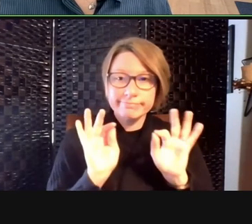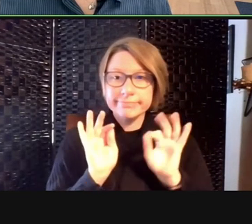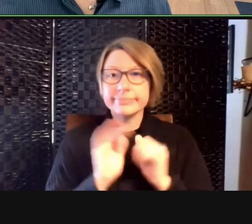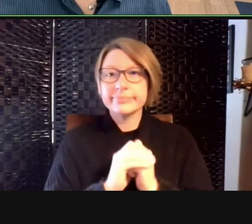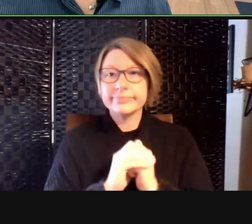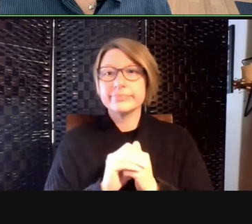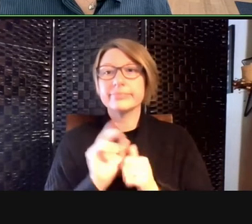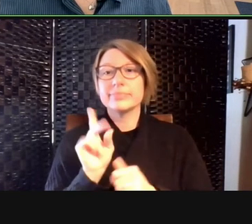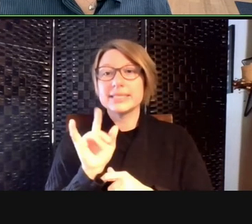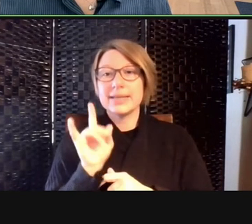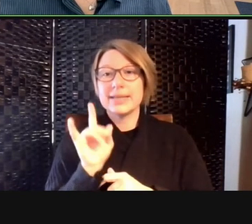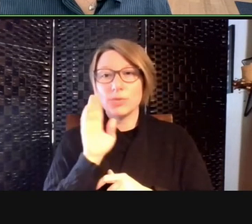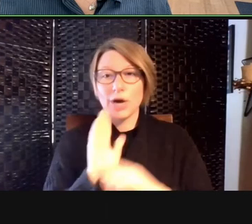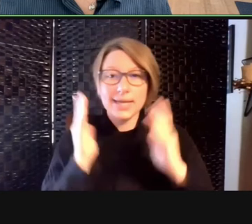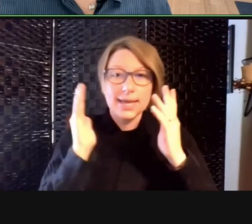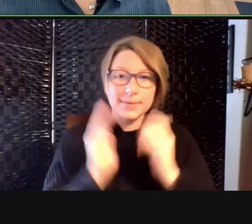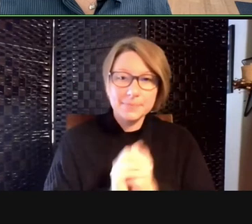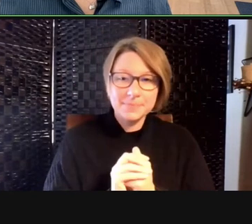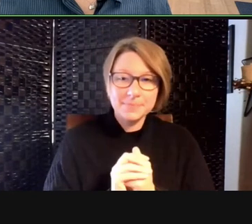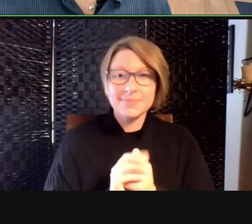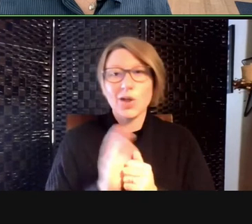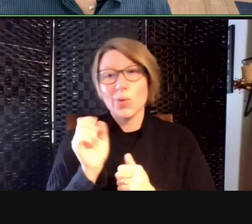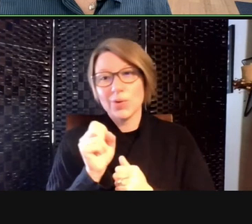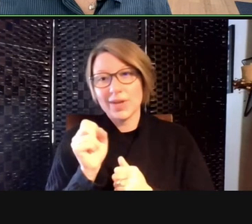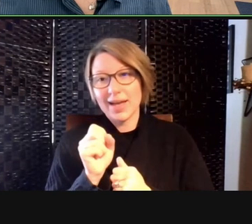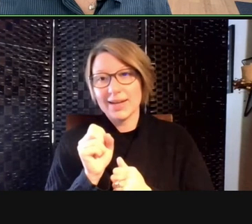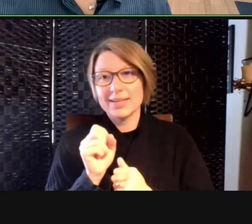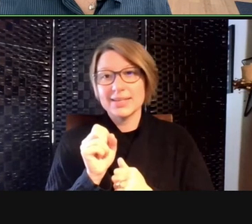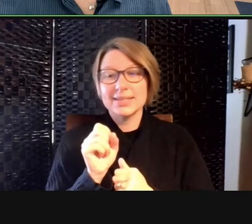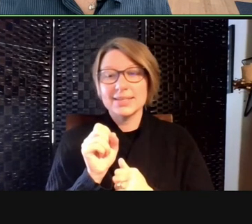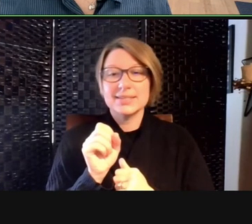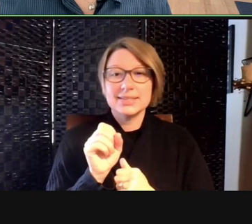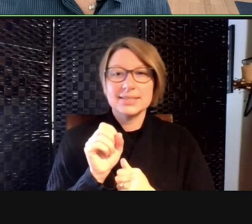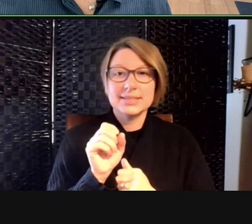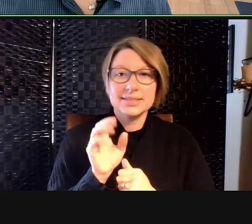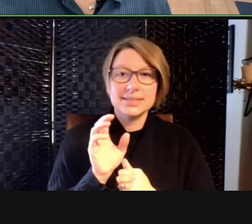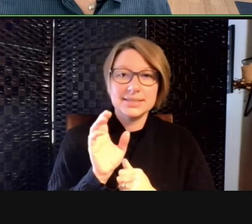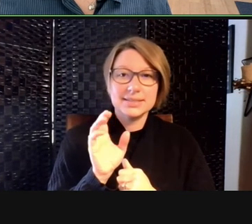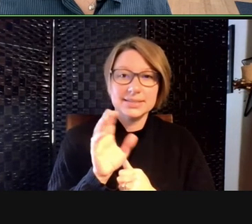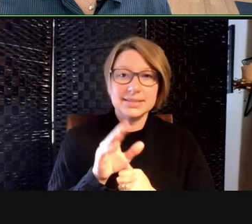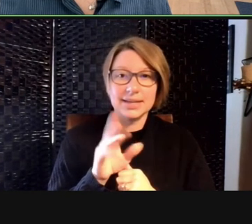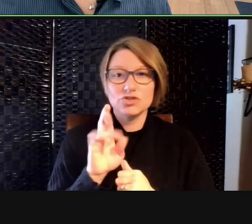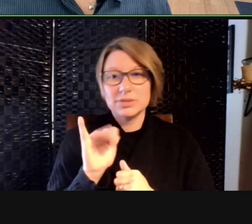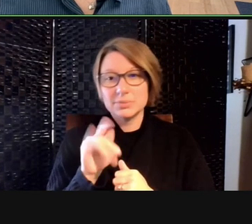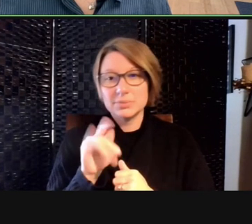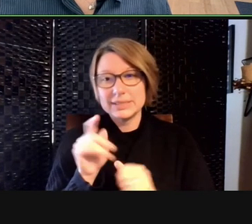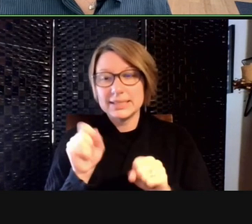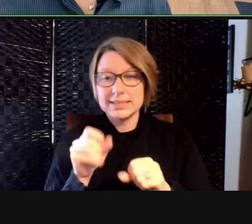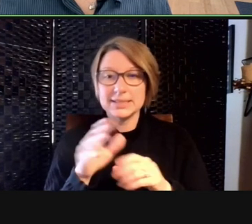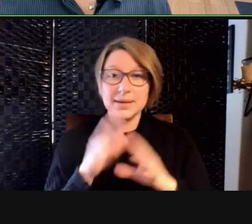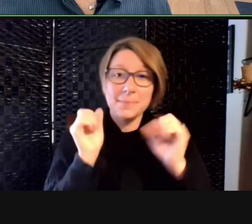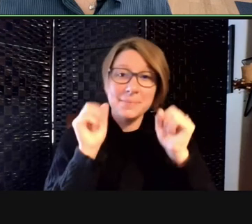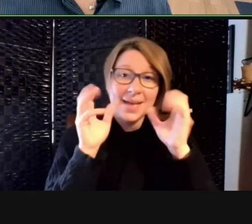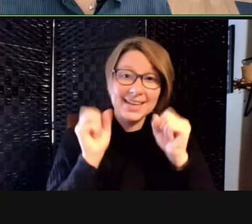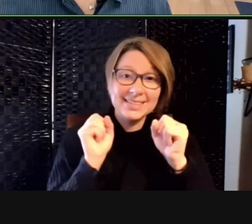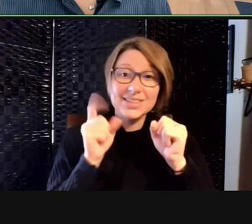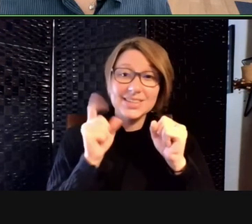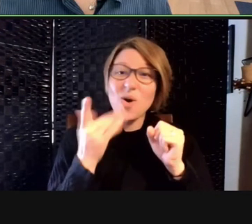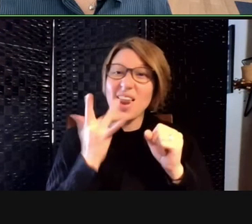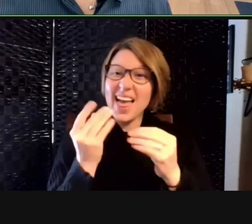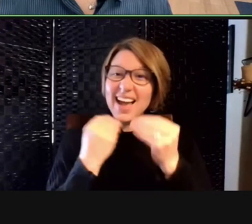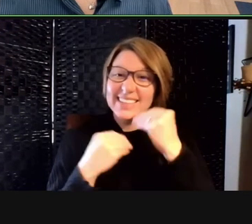Brown. Yay. Oh yeah, Ron, Jan. Yes, rest in peace. Amazing. Oh, you were lucky to have dinner with